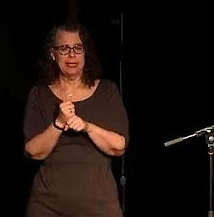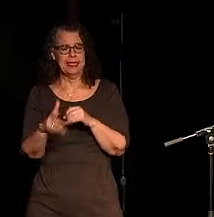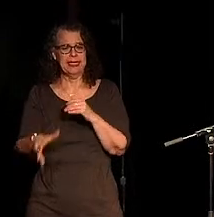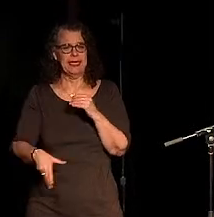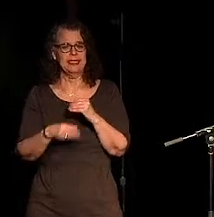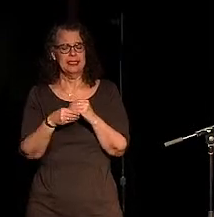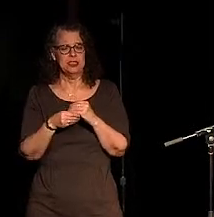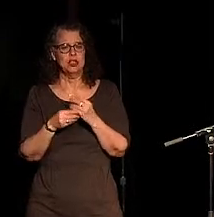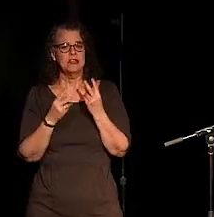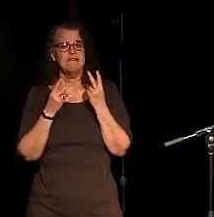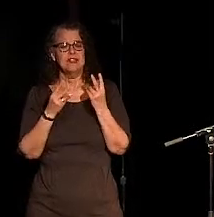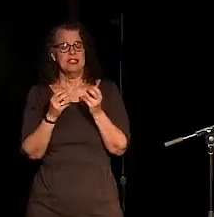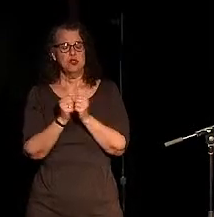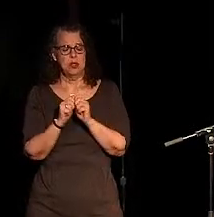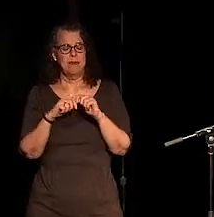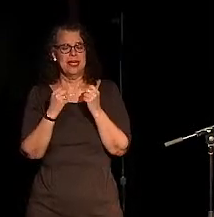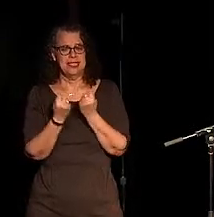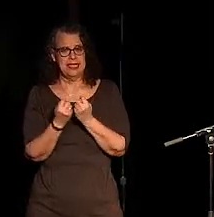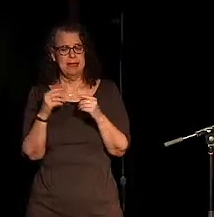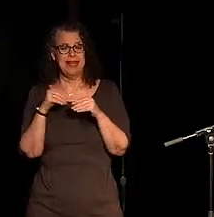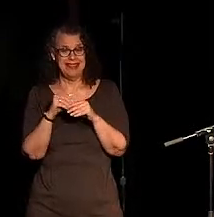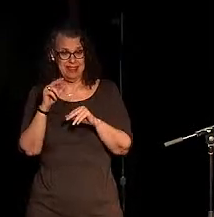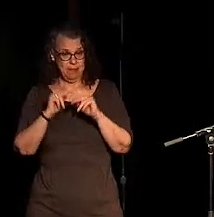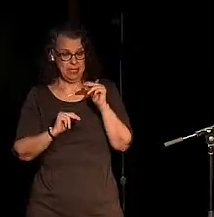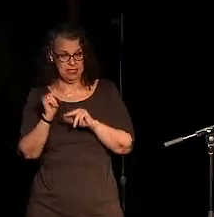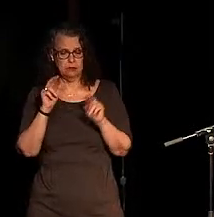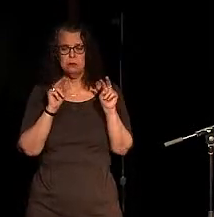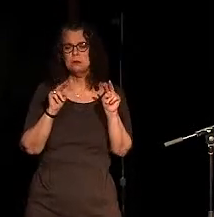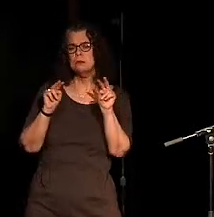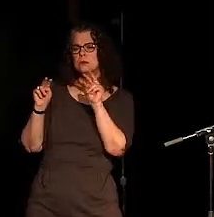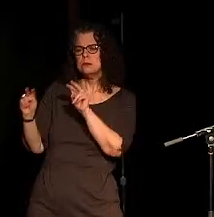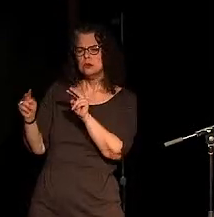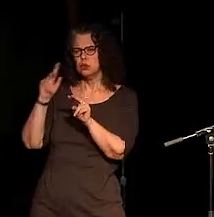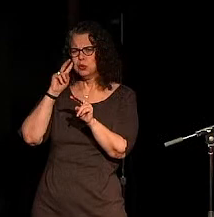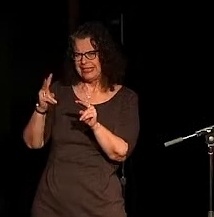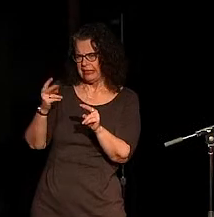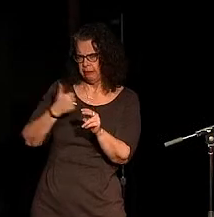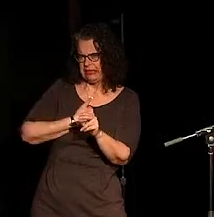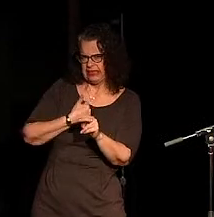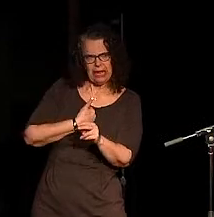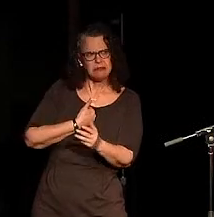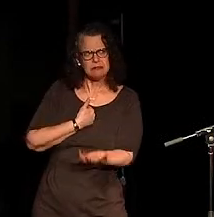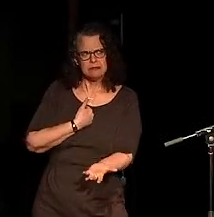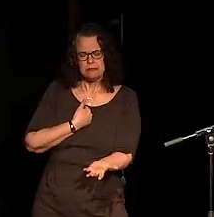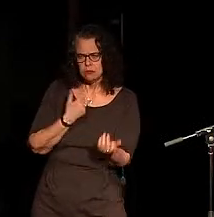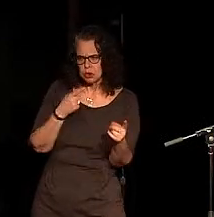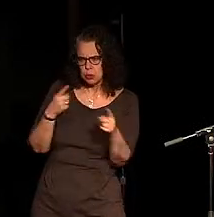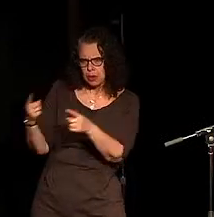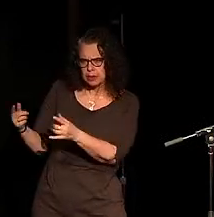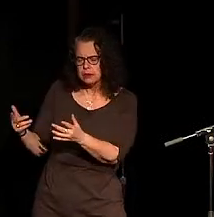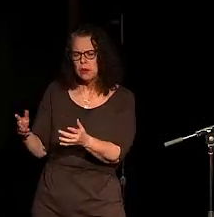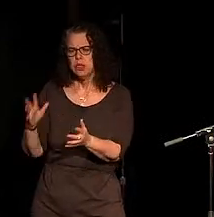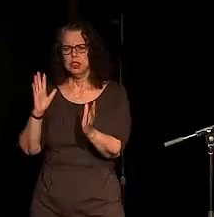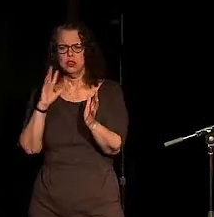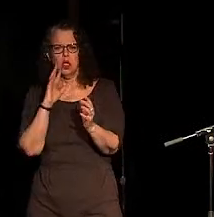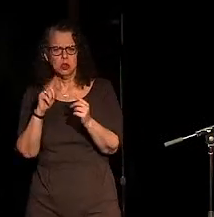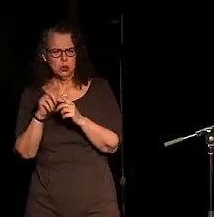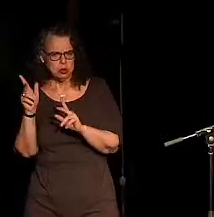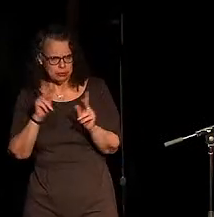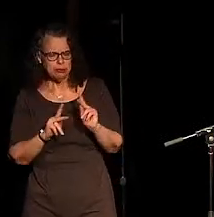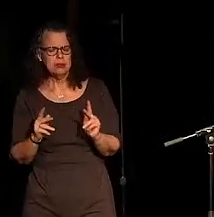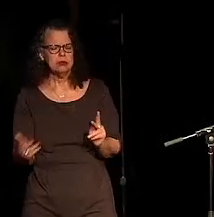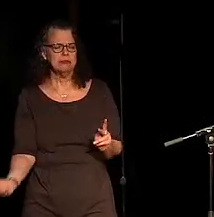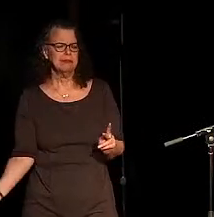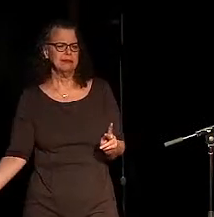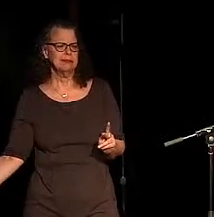visits with my team in the building so I could see conditions firsthand, talk to folks. And I